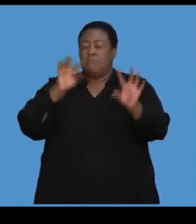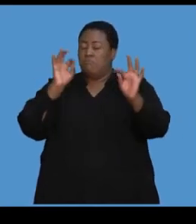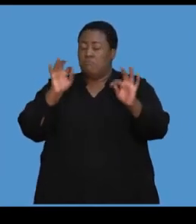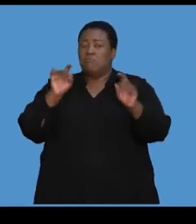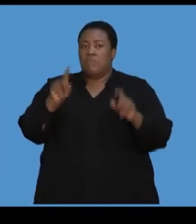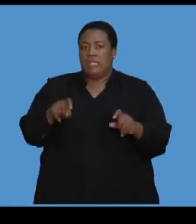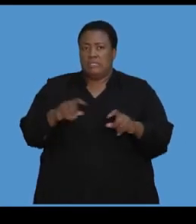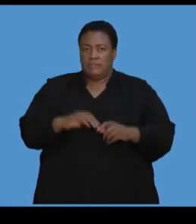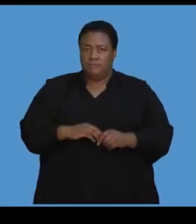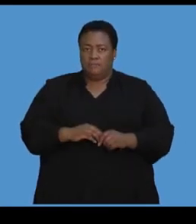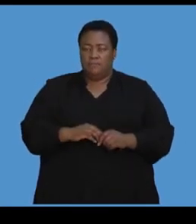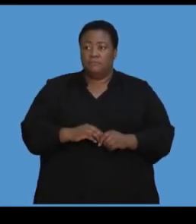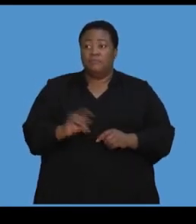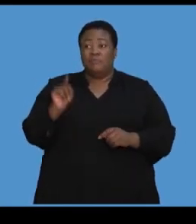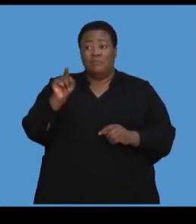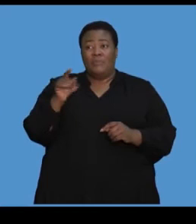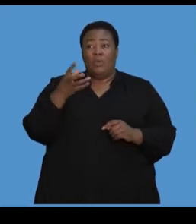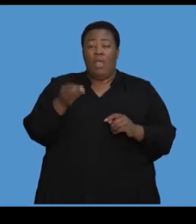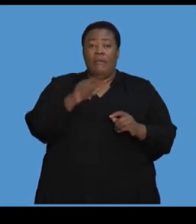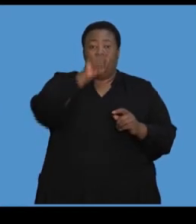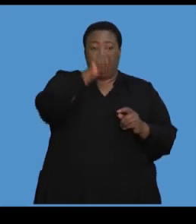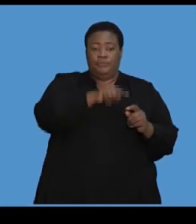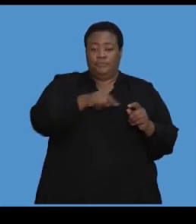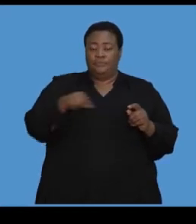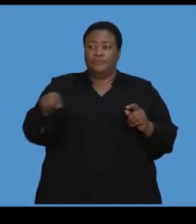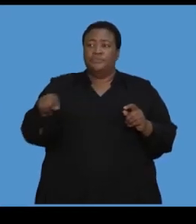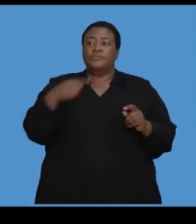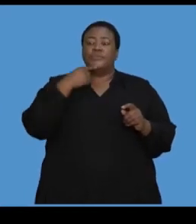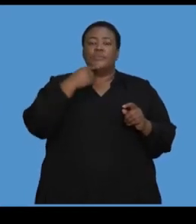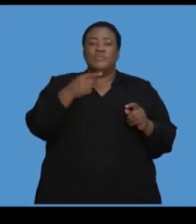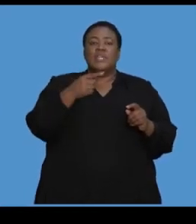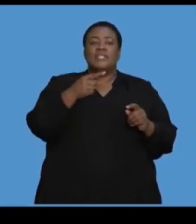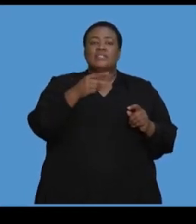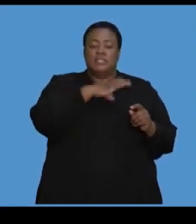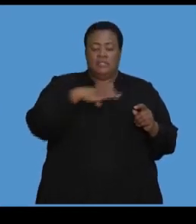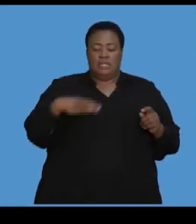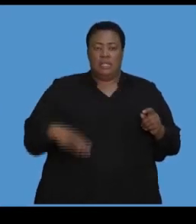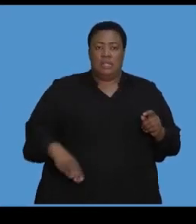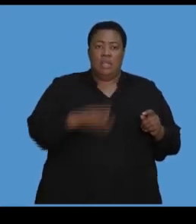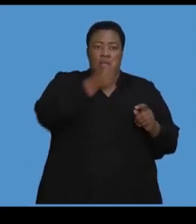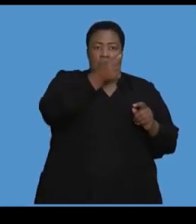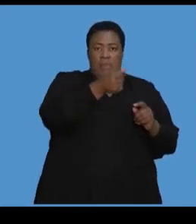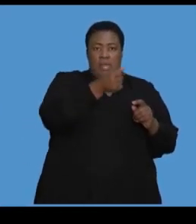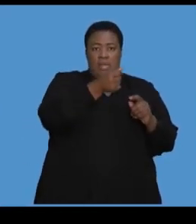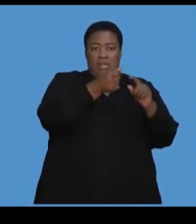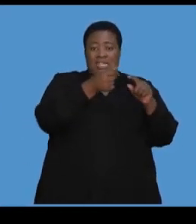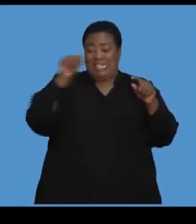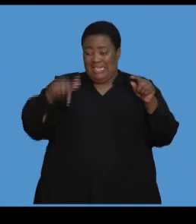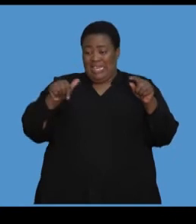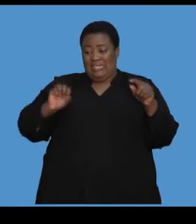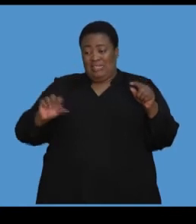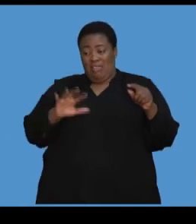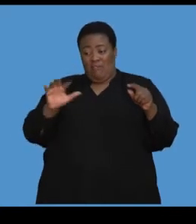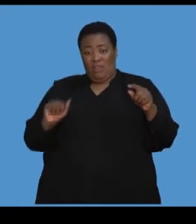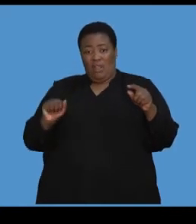Now, let's look at the graph. Right, we have got our graph there which says the price of the yen in terms of the South